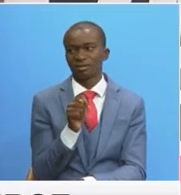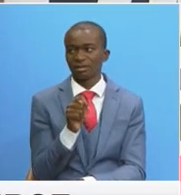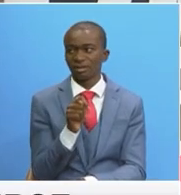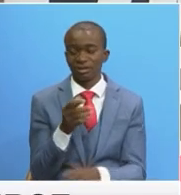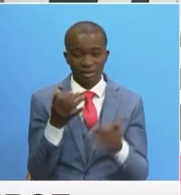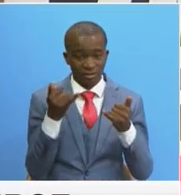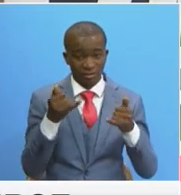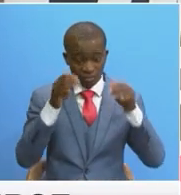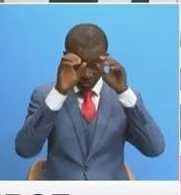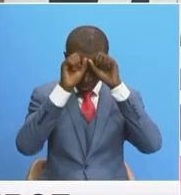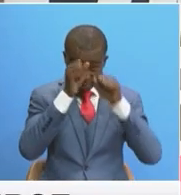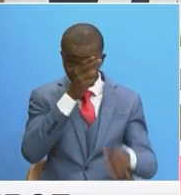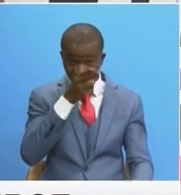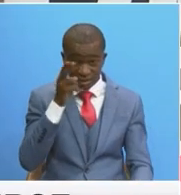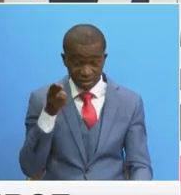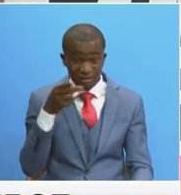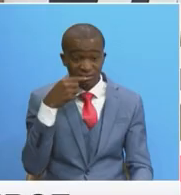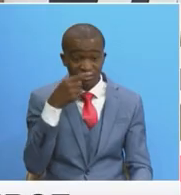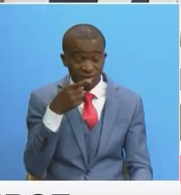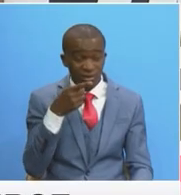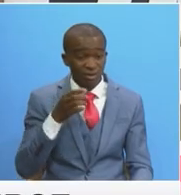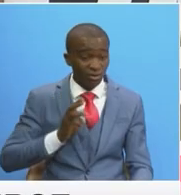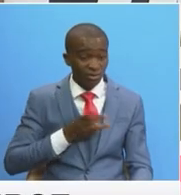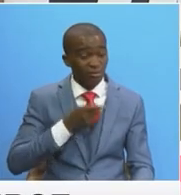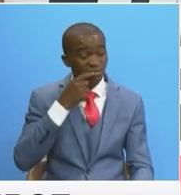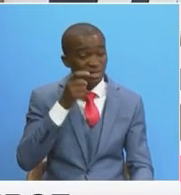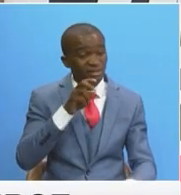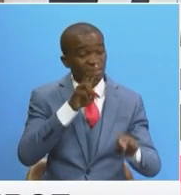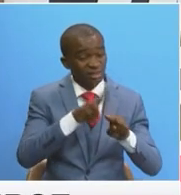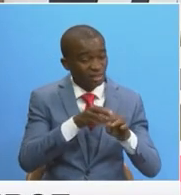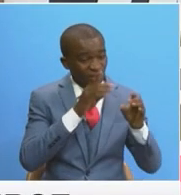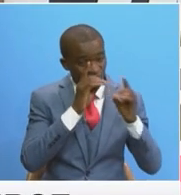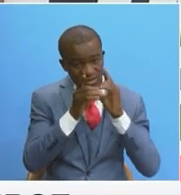HH said, let's sit down and interrogate